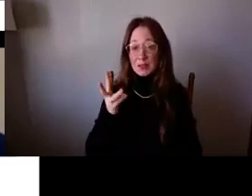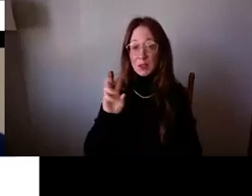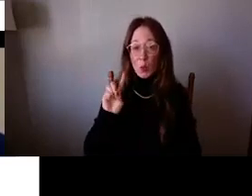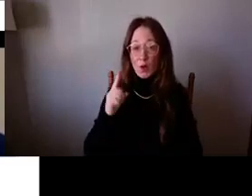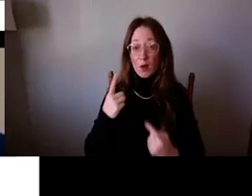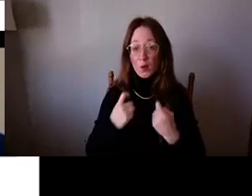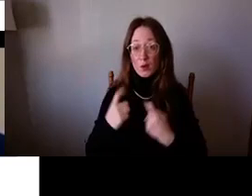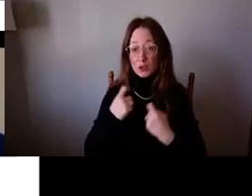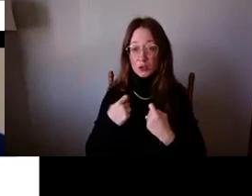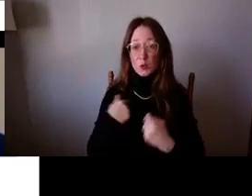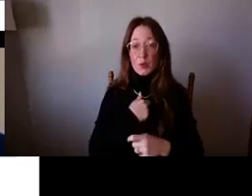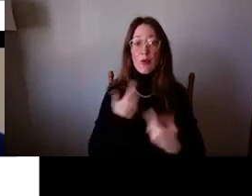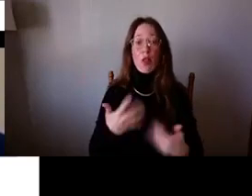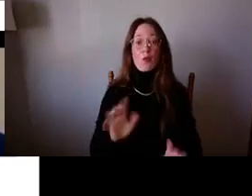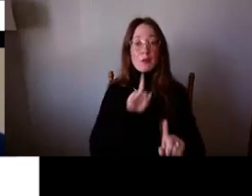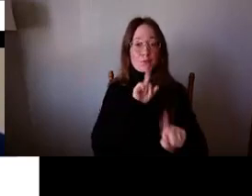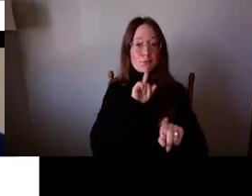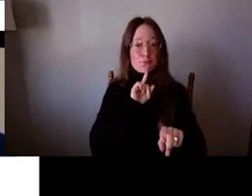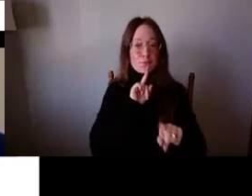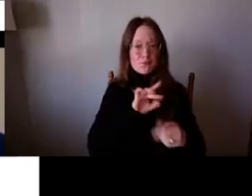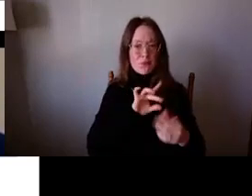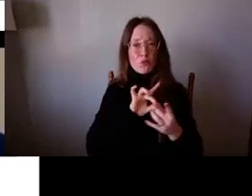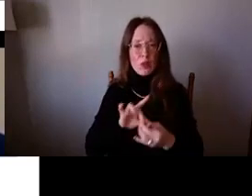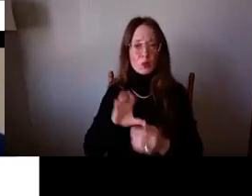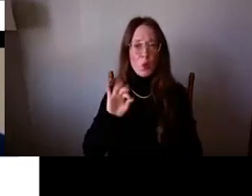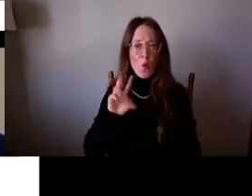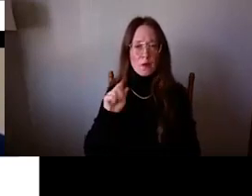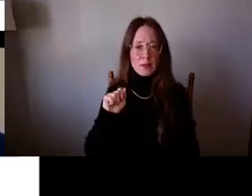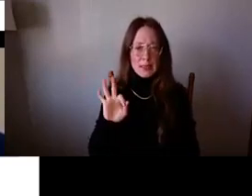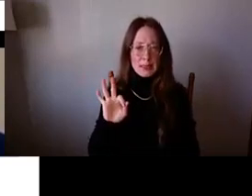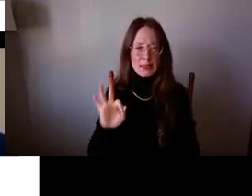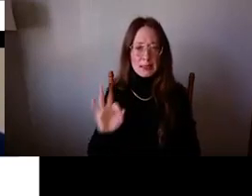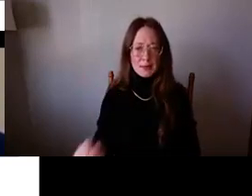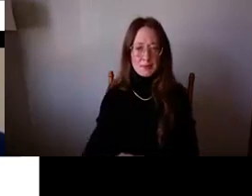that we responded to that were related to COVID-19.